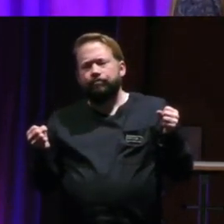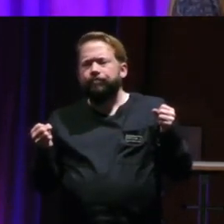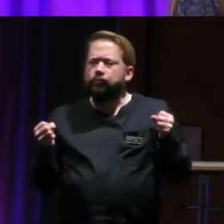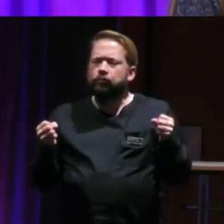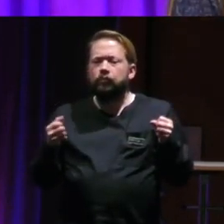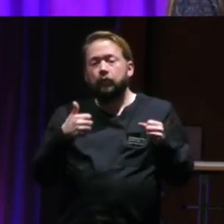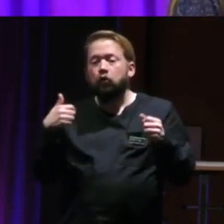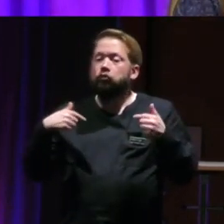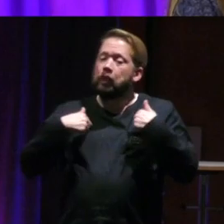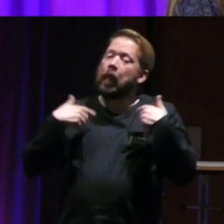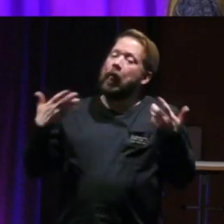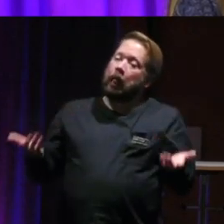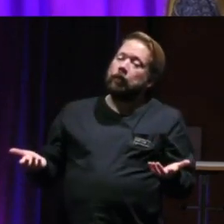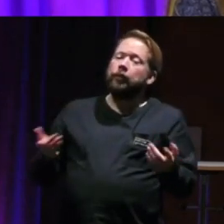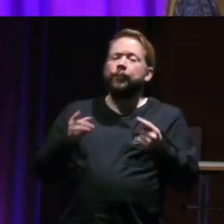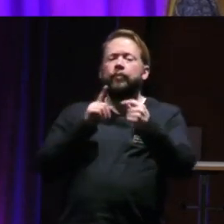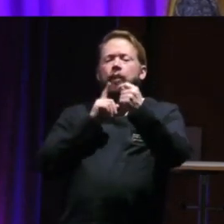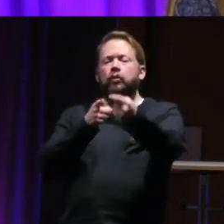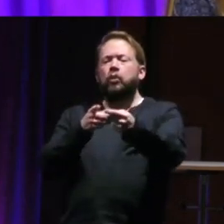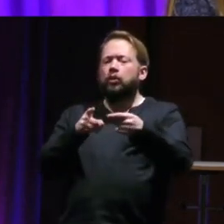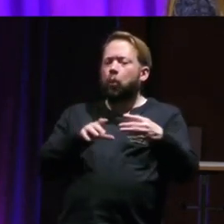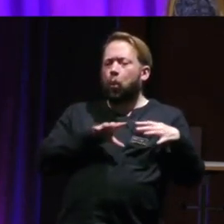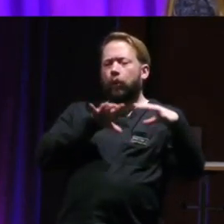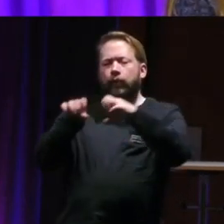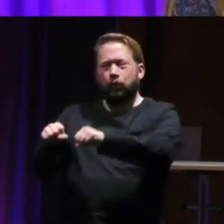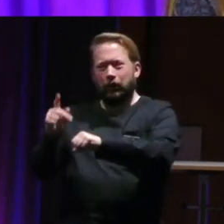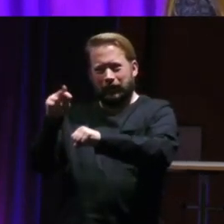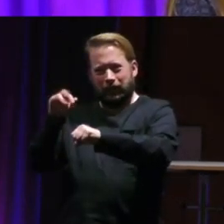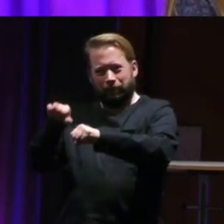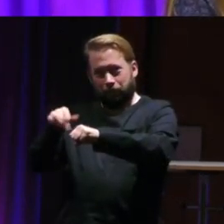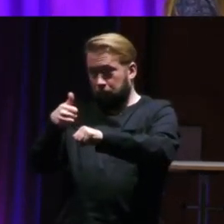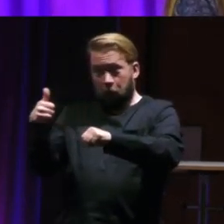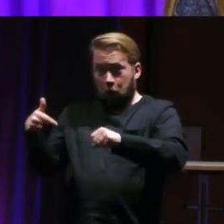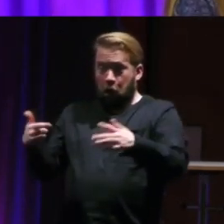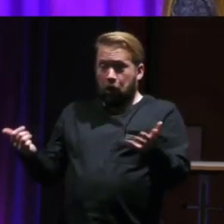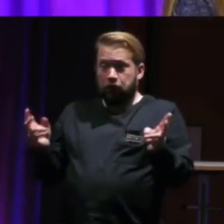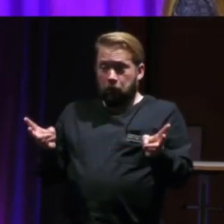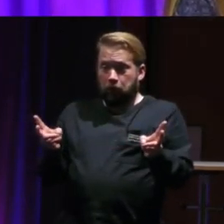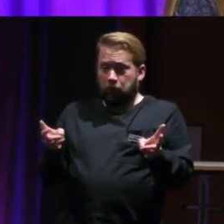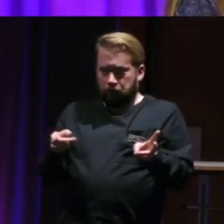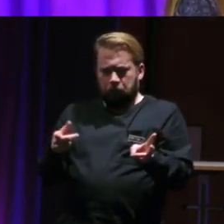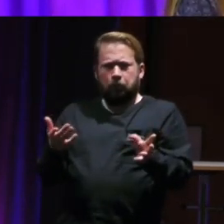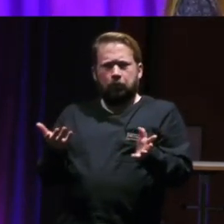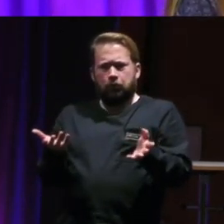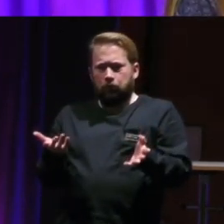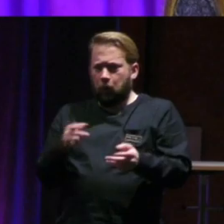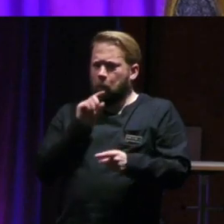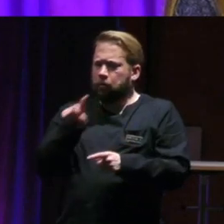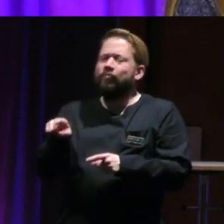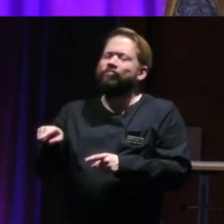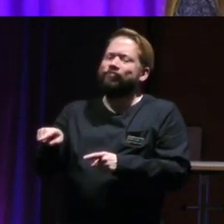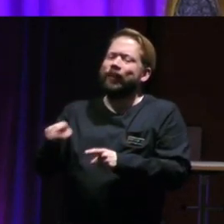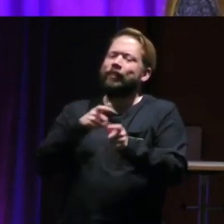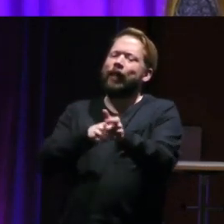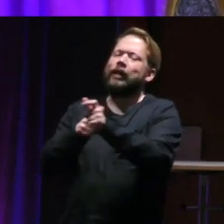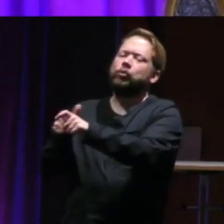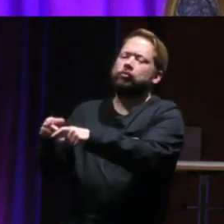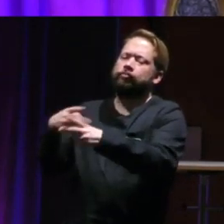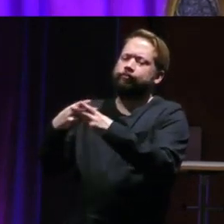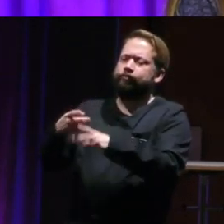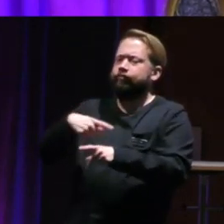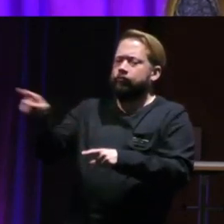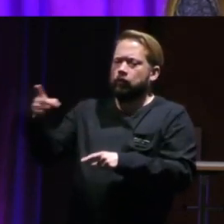saying that he was against the annexation of Crimea, which was actually his crime in that sense, but he was accused of being a terrorist and sentenced to 20 years